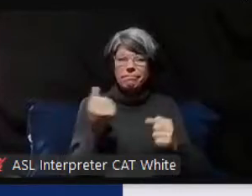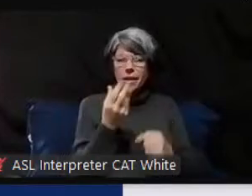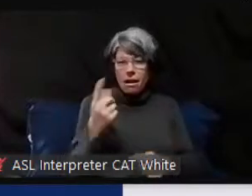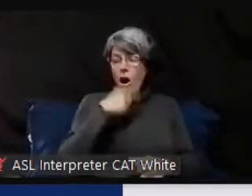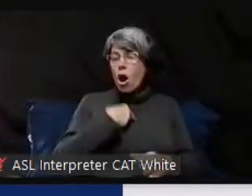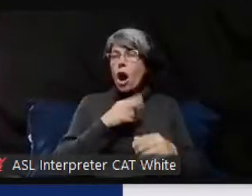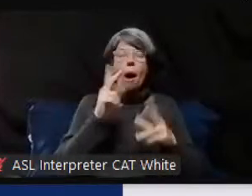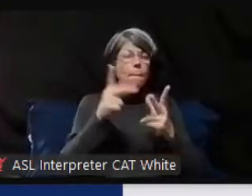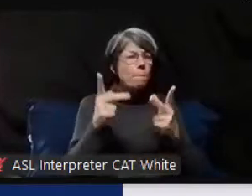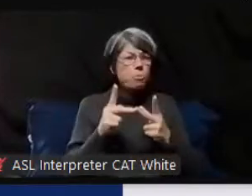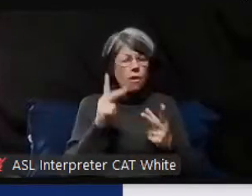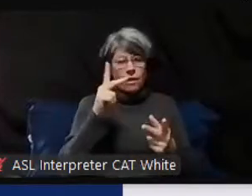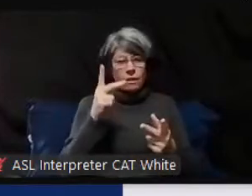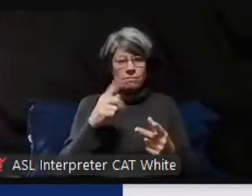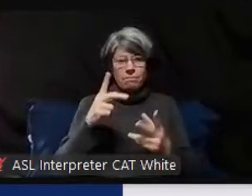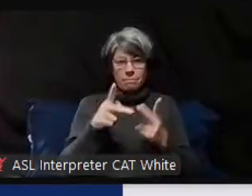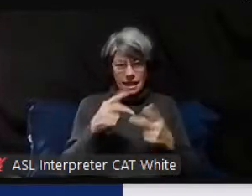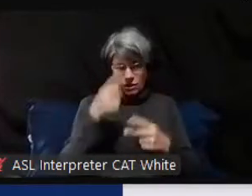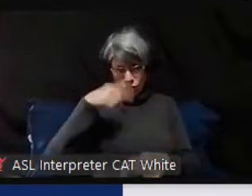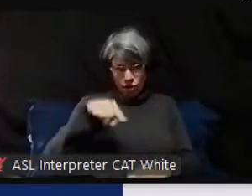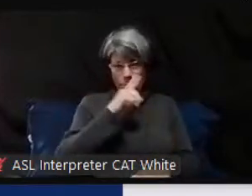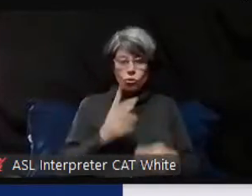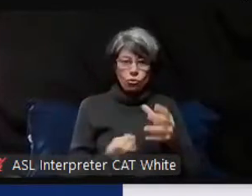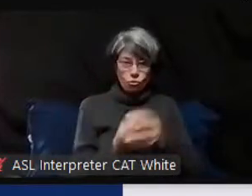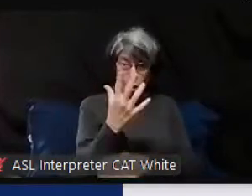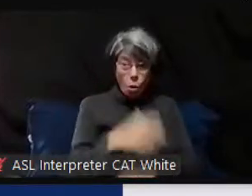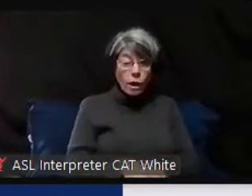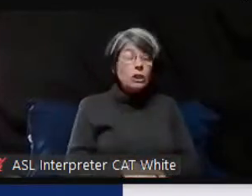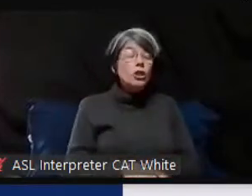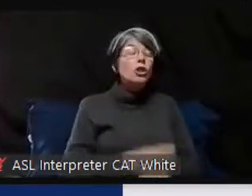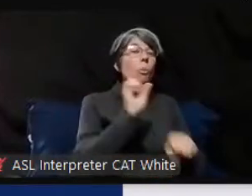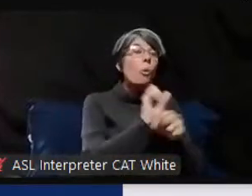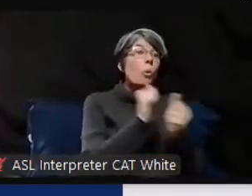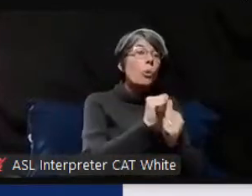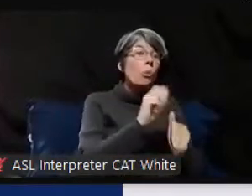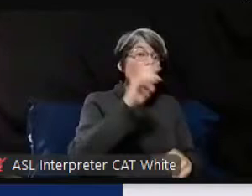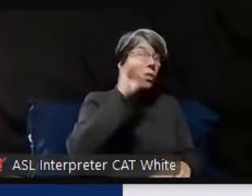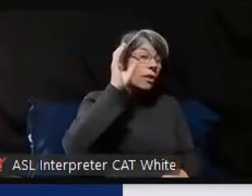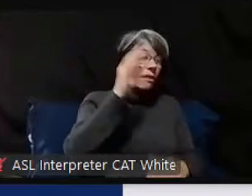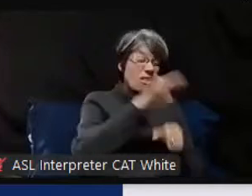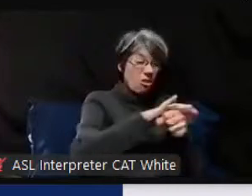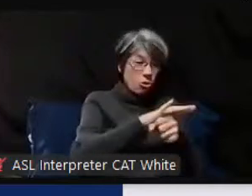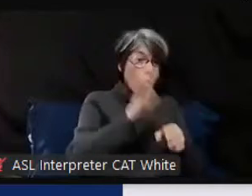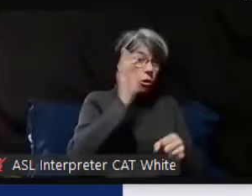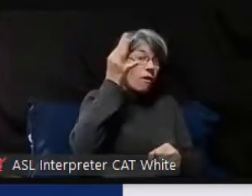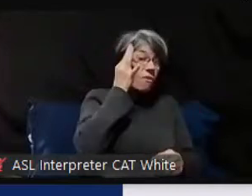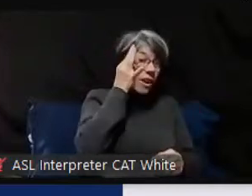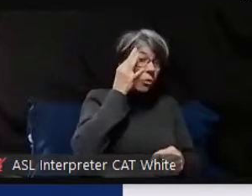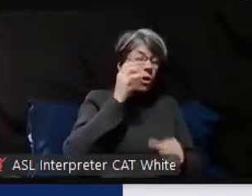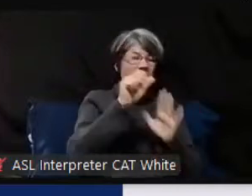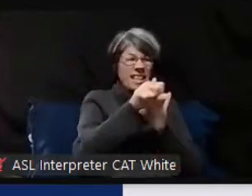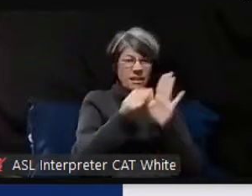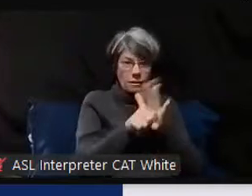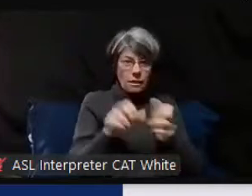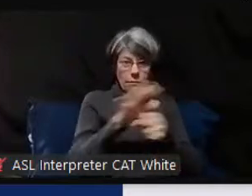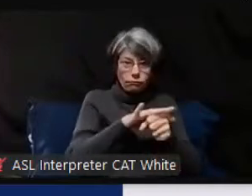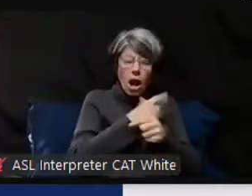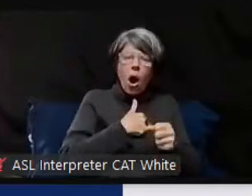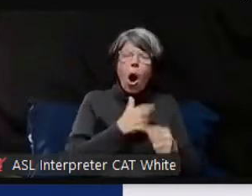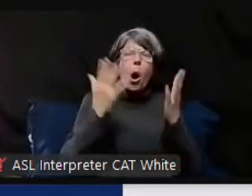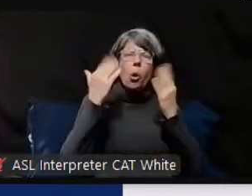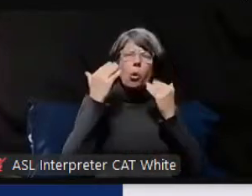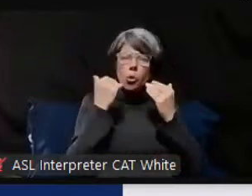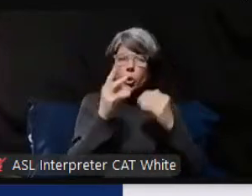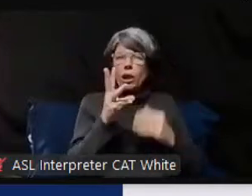to grow. And so we're working closely with the local, state, and federal agencies involved in the cleanup. And while cooler weather has